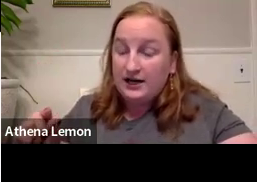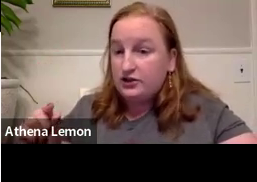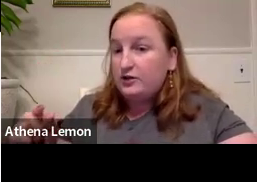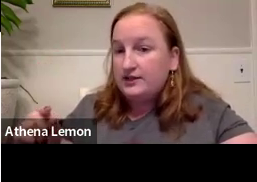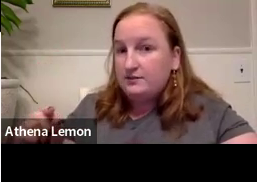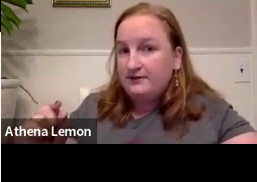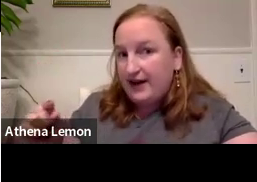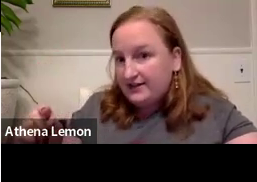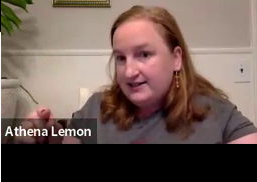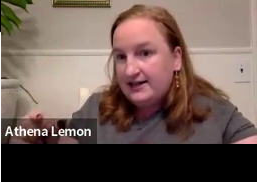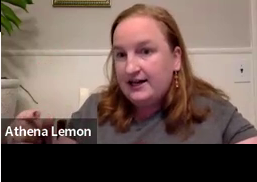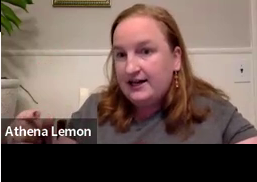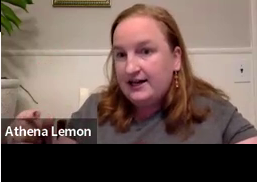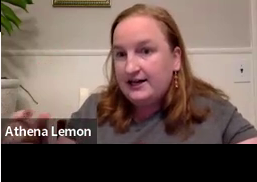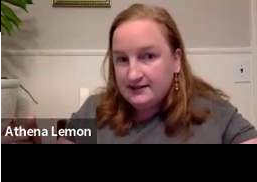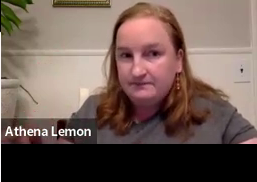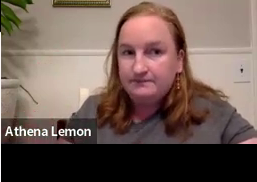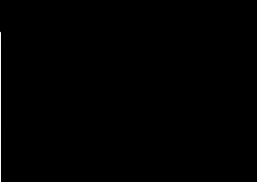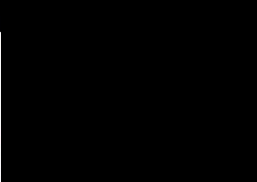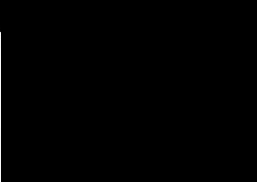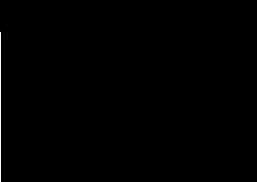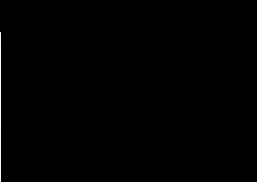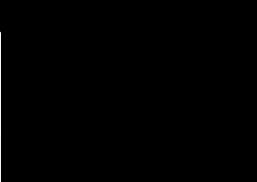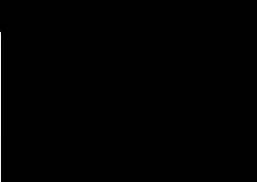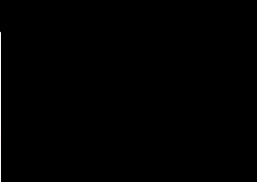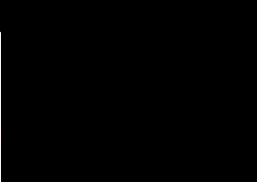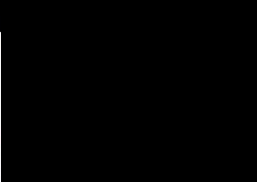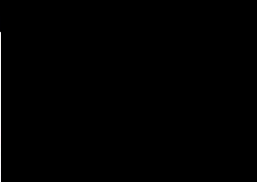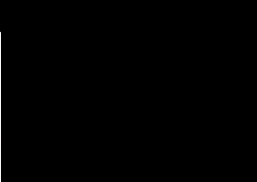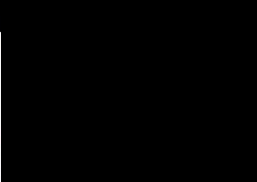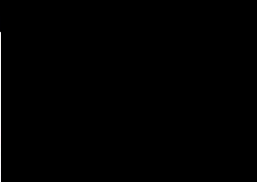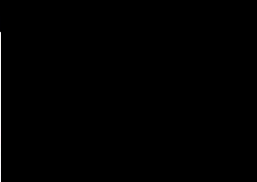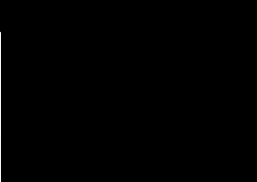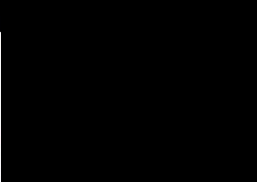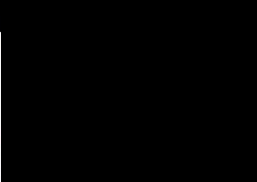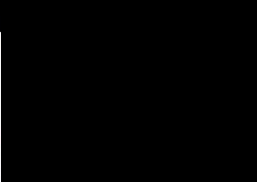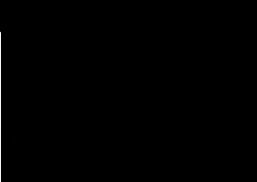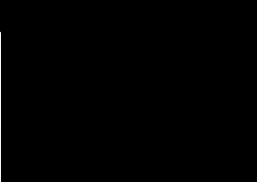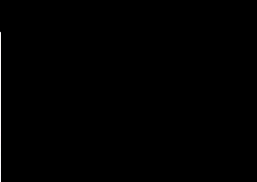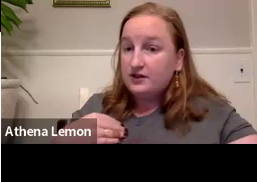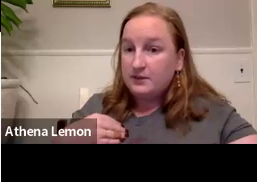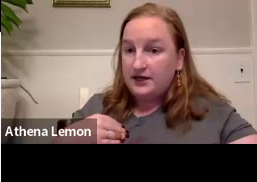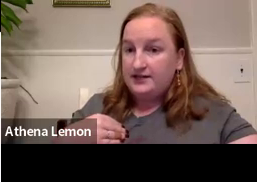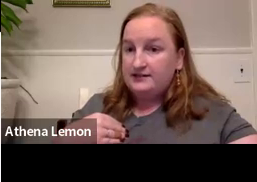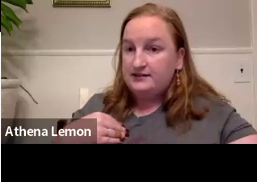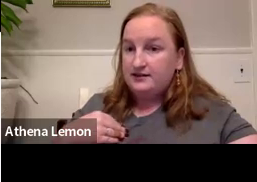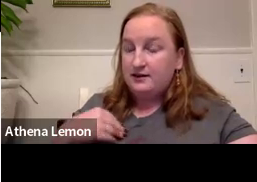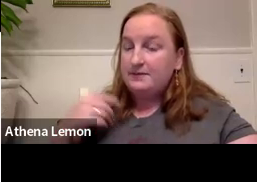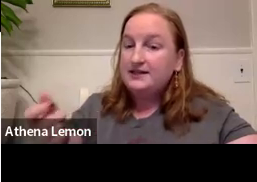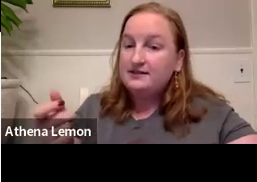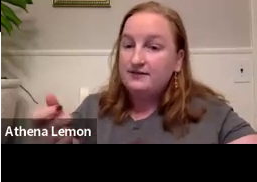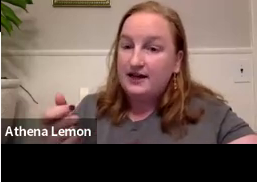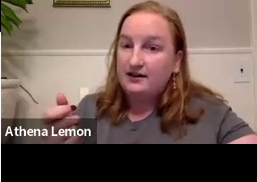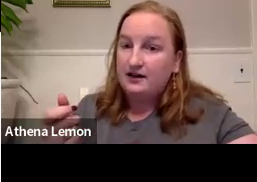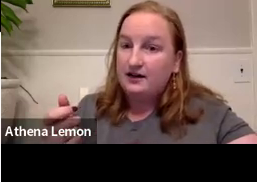we are actually going to be vaccinating against. And so the mRNA vaccine gives our bodies